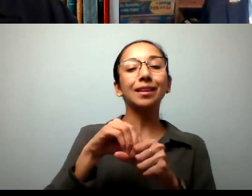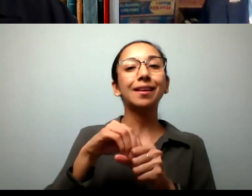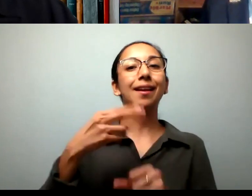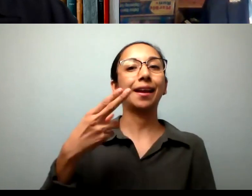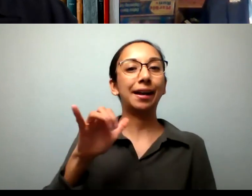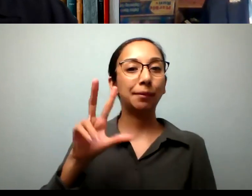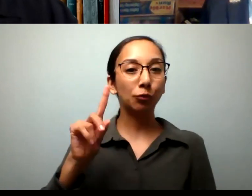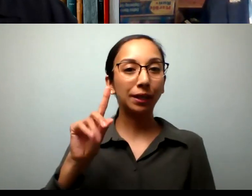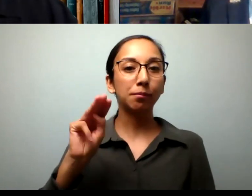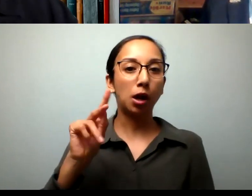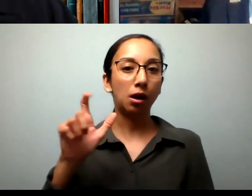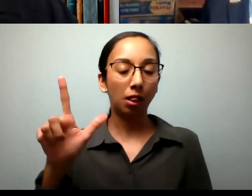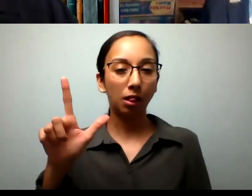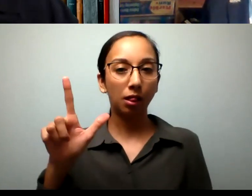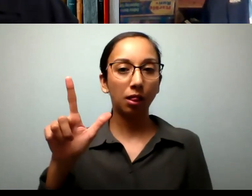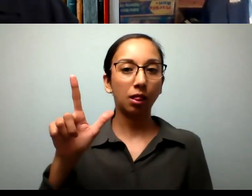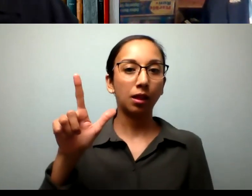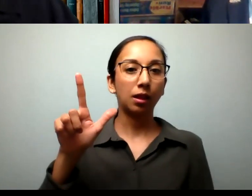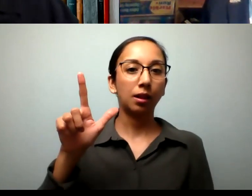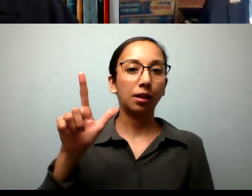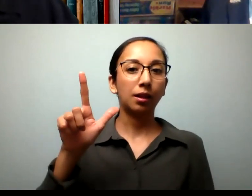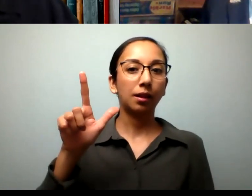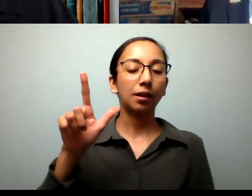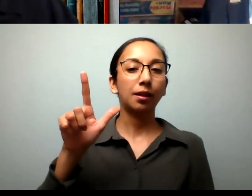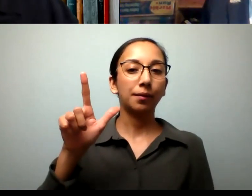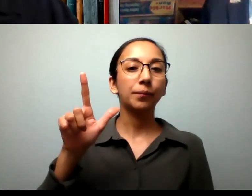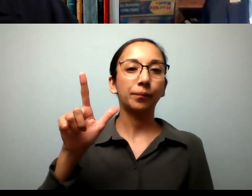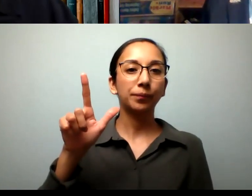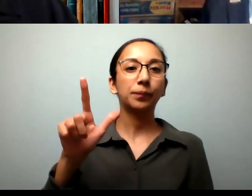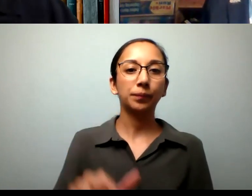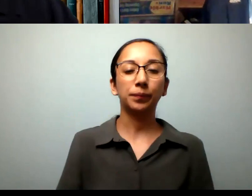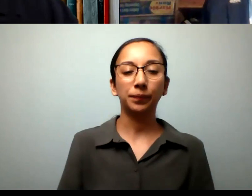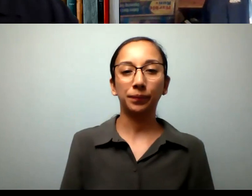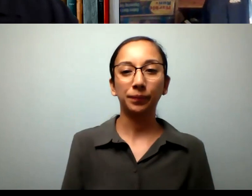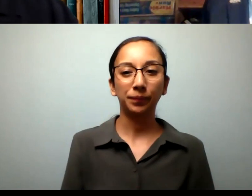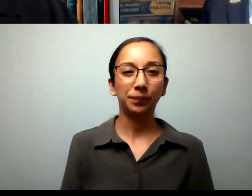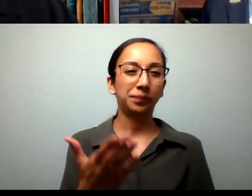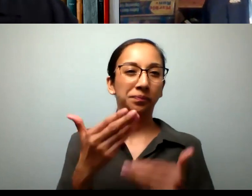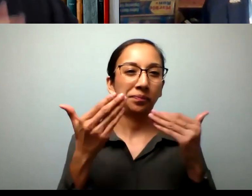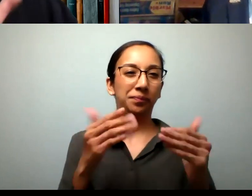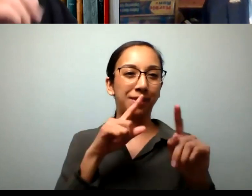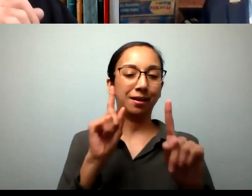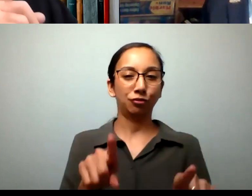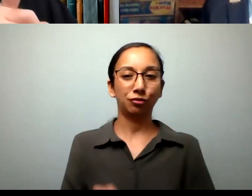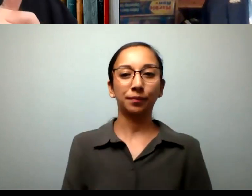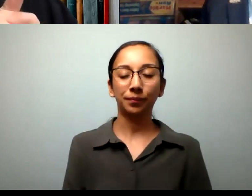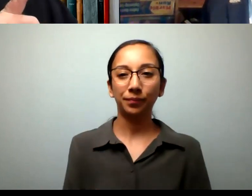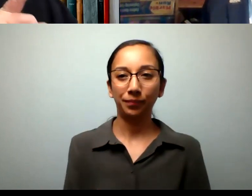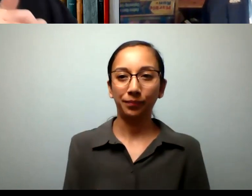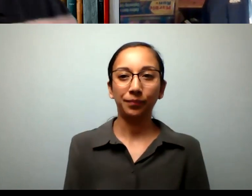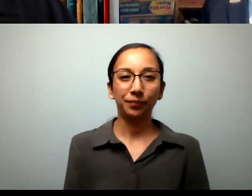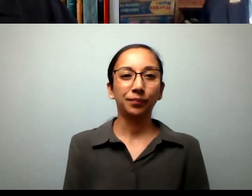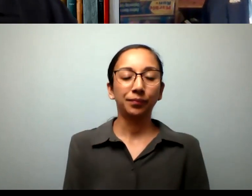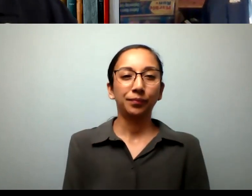hybrid model? Cuando la opción de aprendizaje híbrido esté